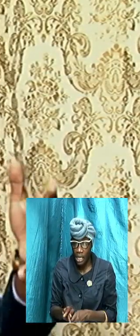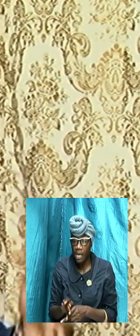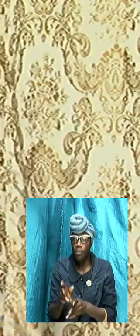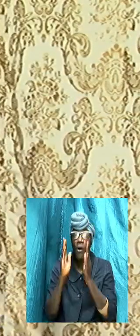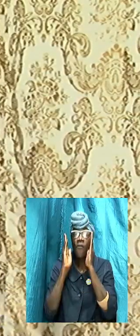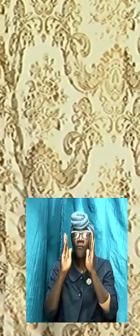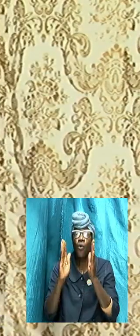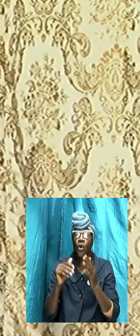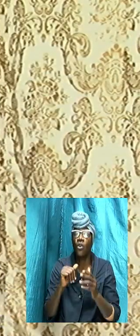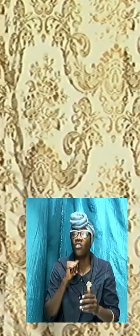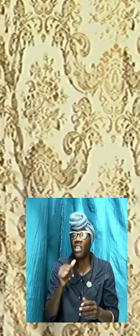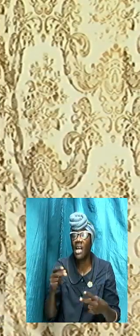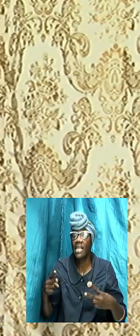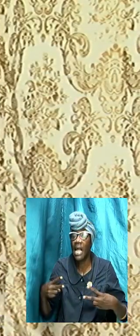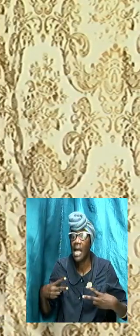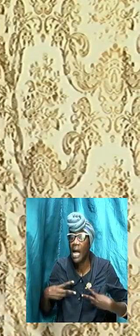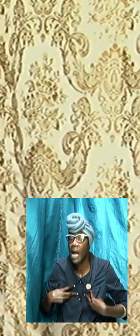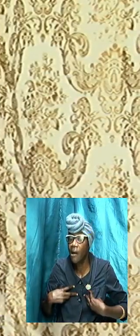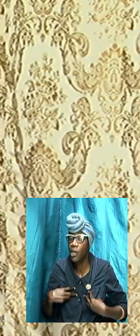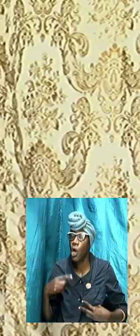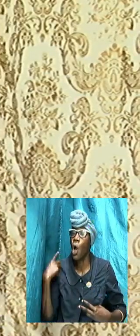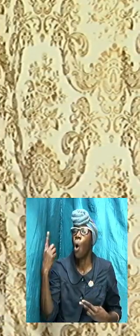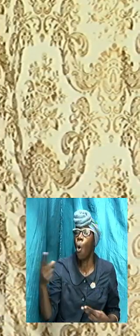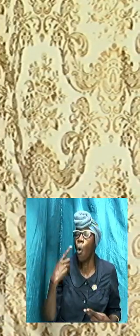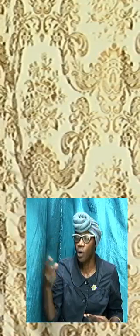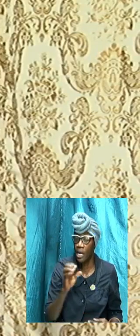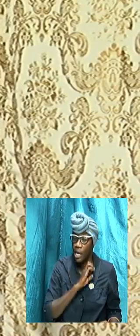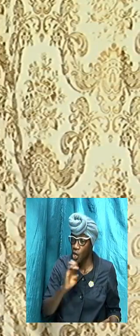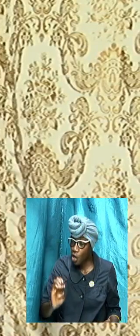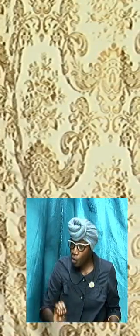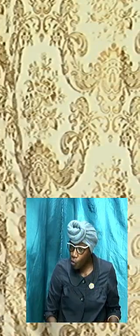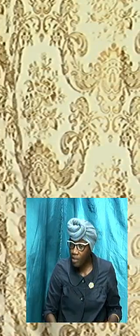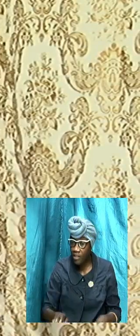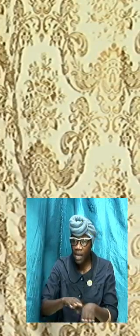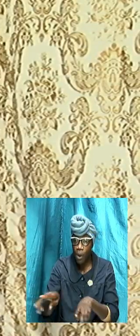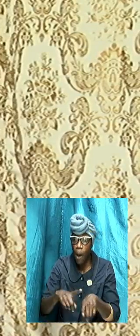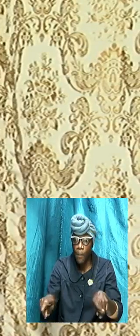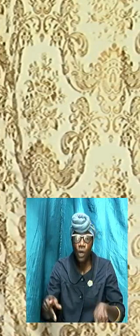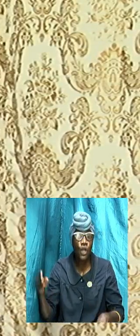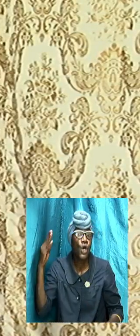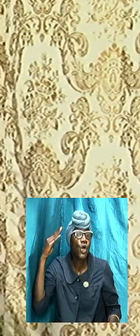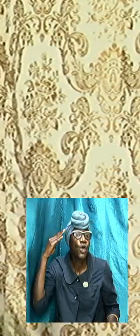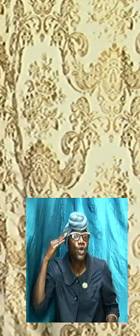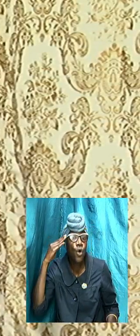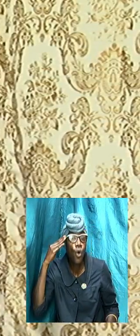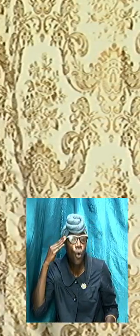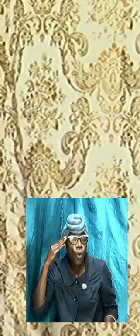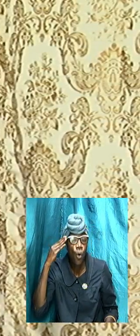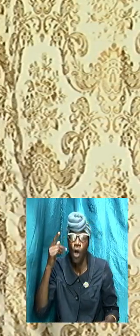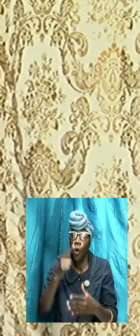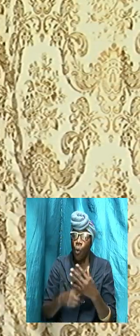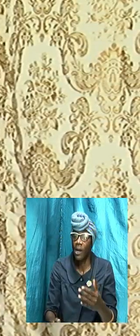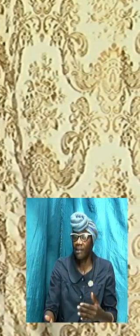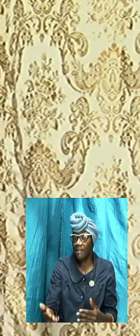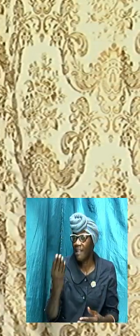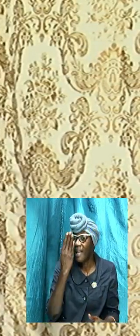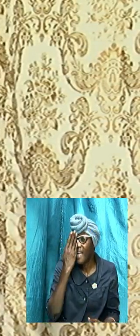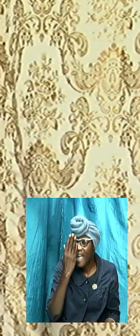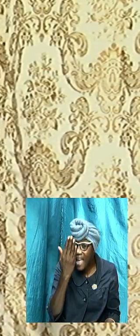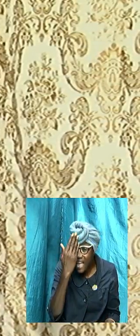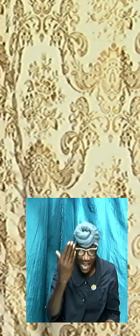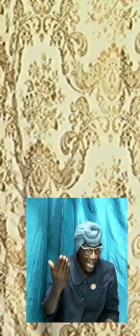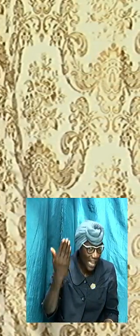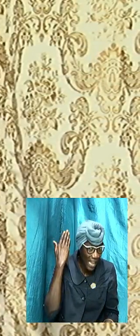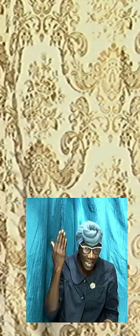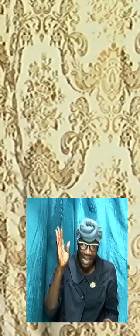Christian walk, but it's actually knowing that what is ahead of you is greater than what we are experiencing now.